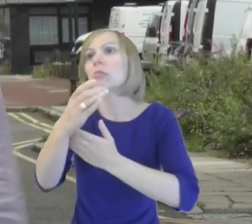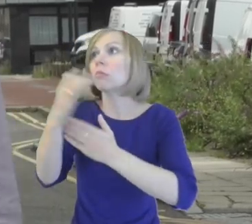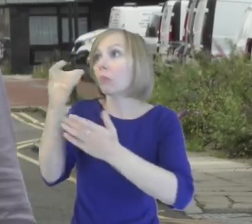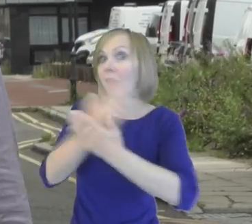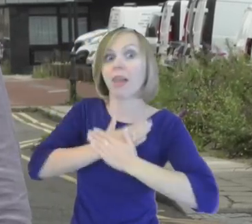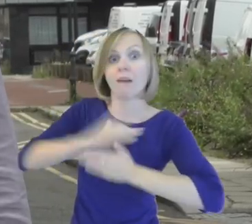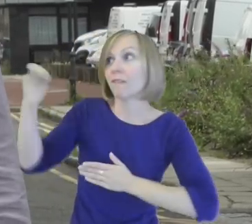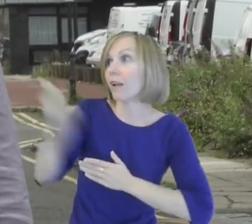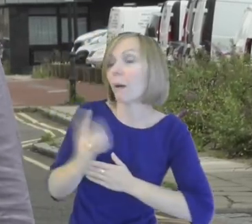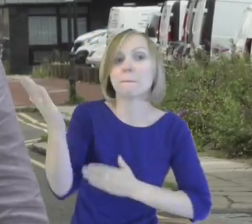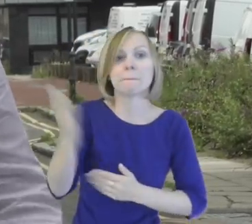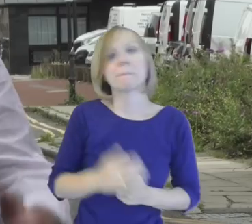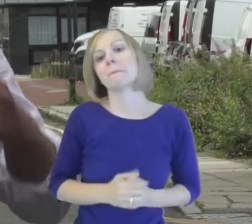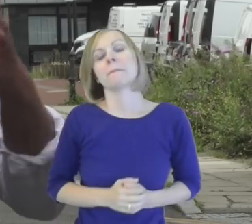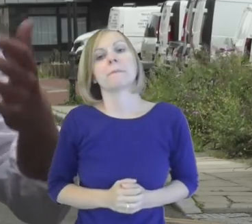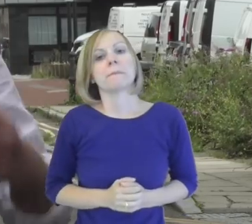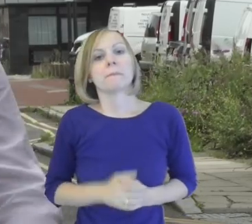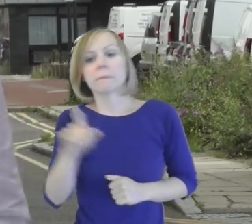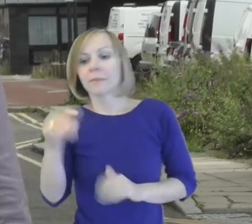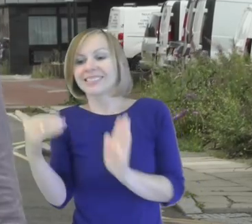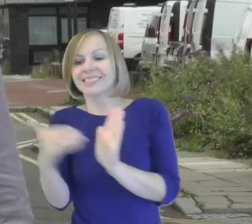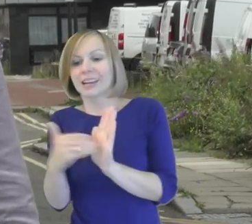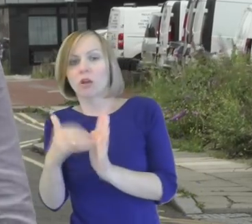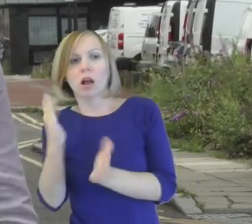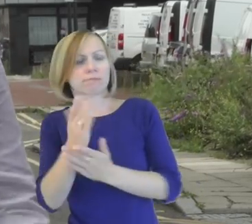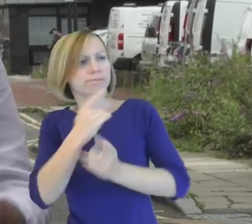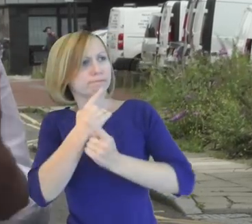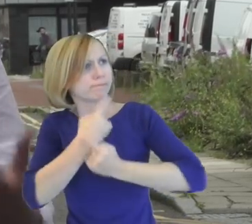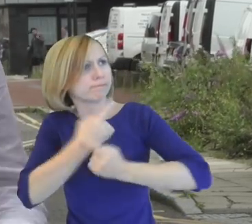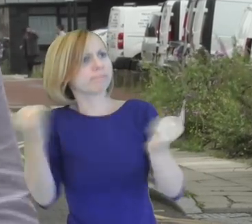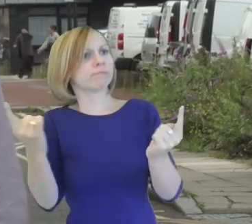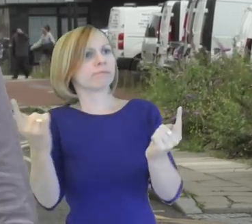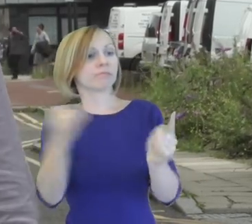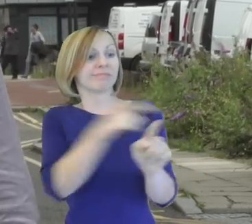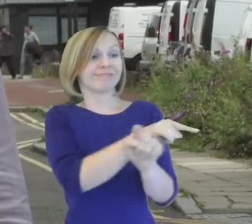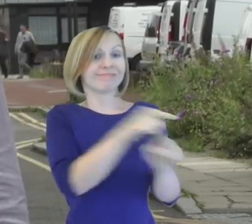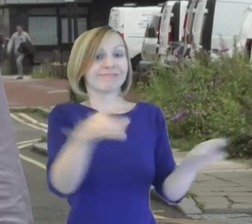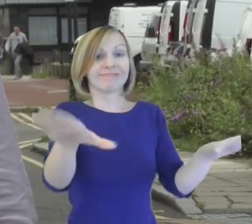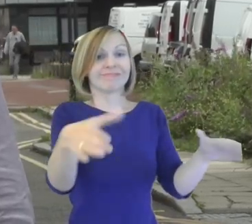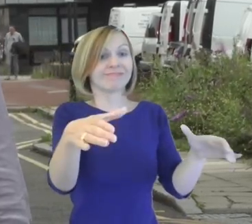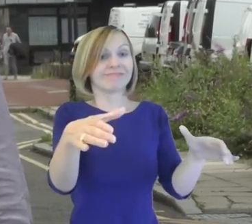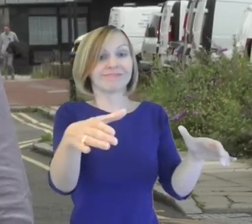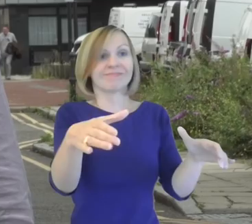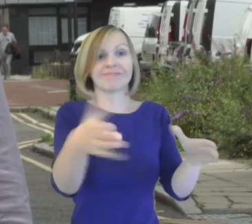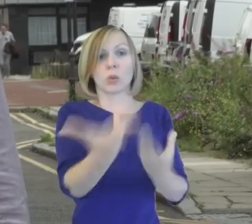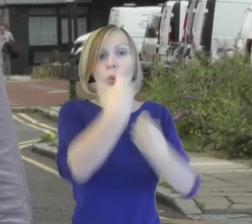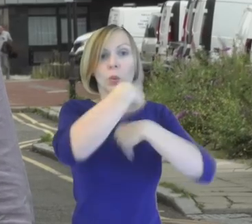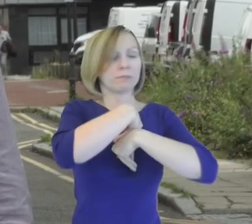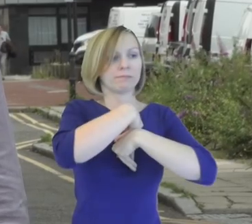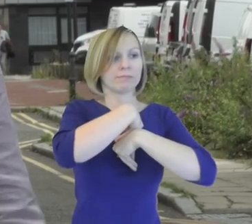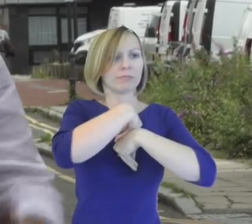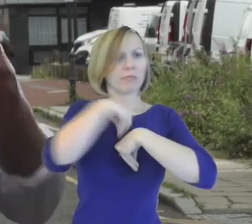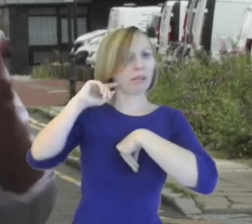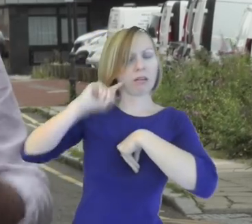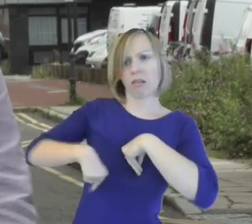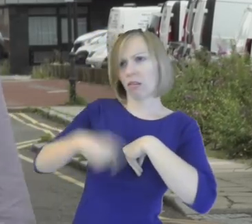love. But despite Zacharias' prophecy, people didn't listen. They said he was a criminal. They